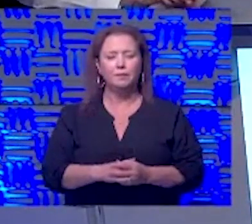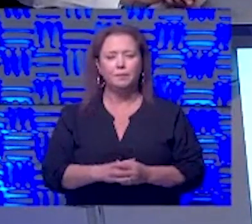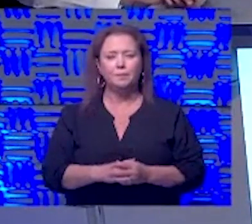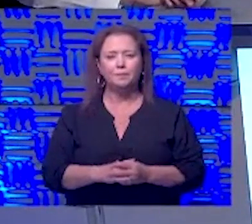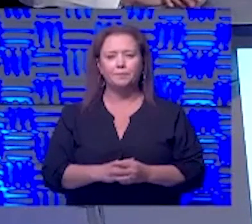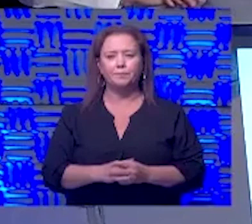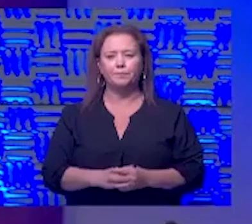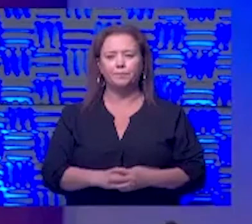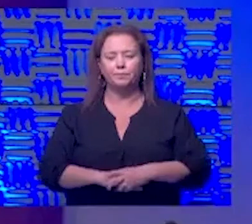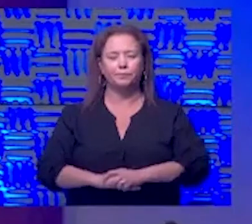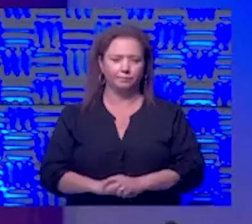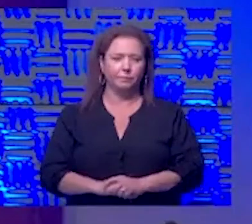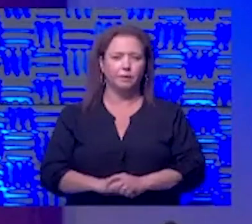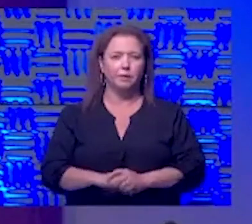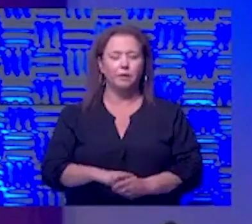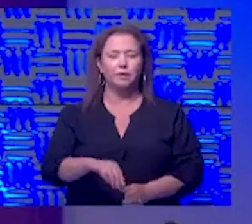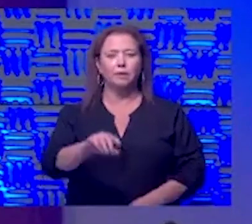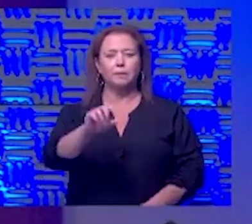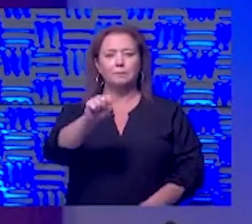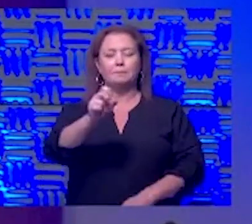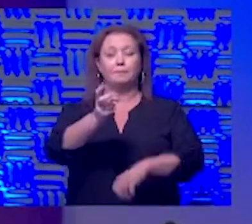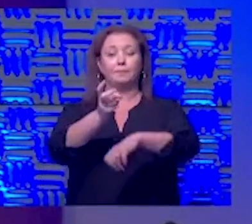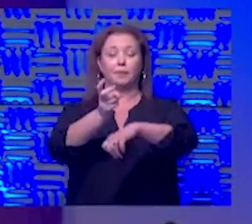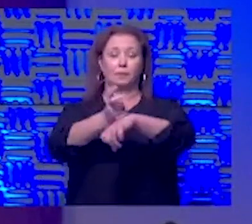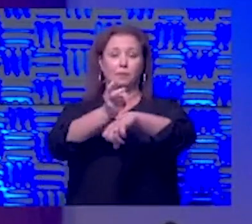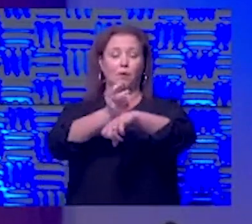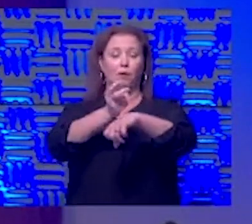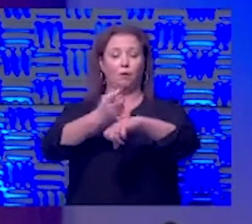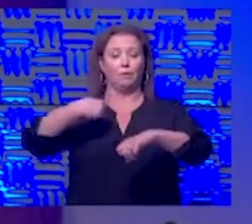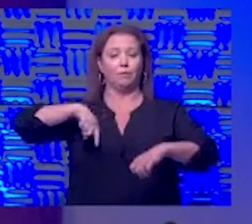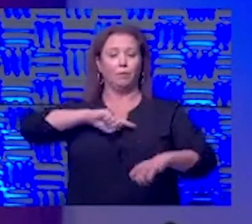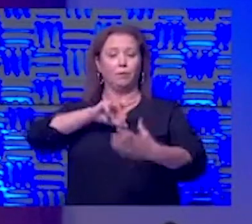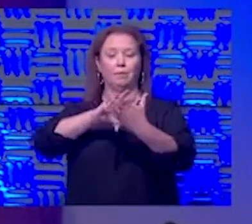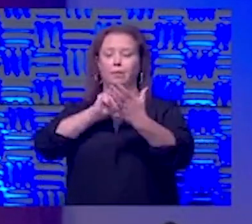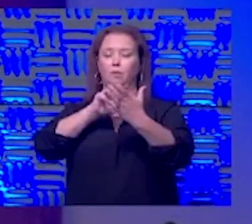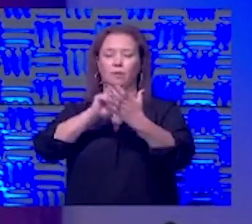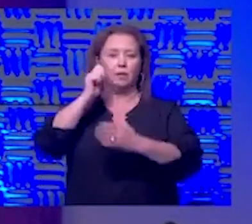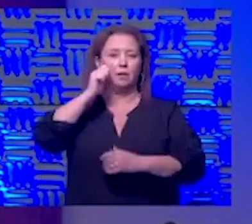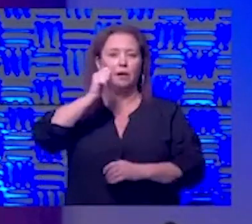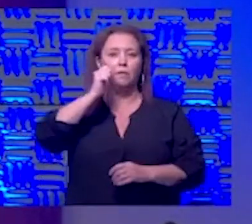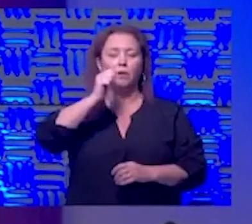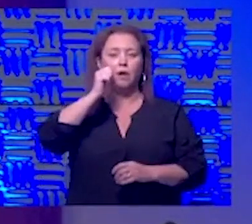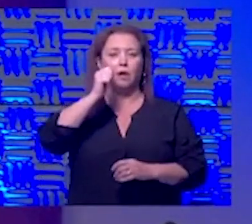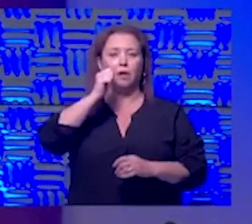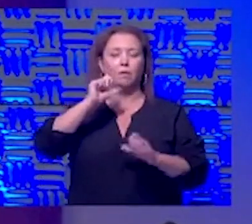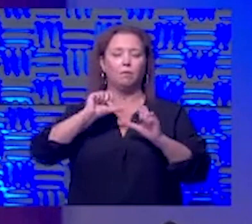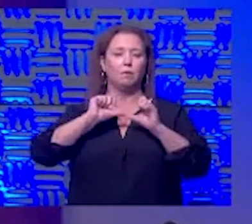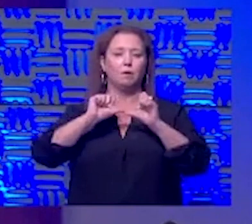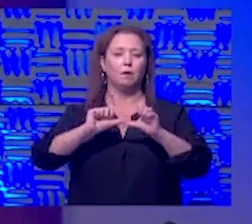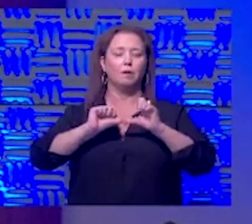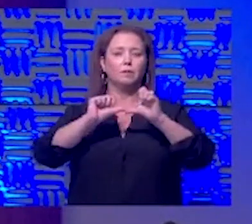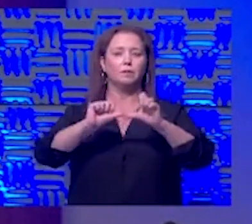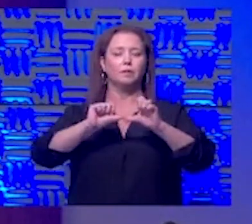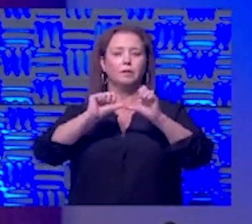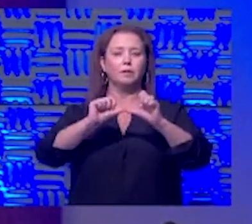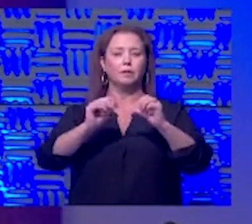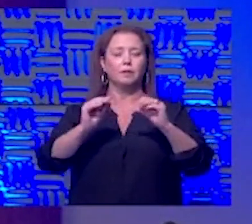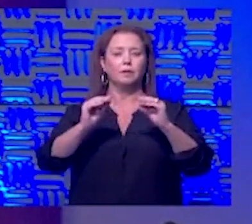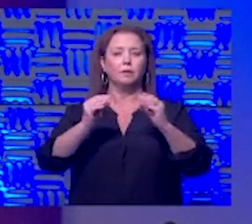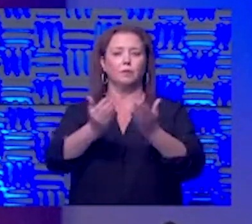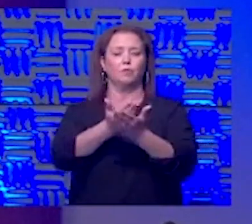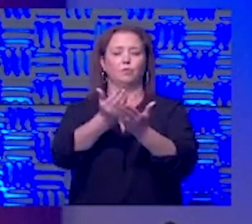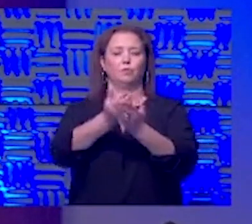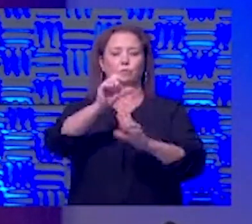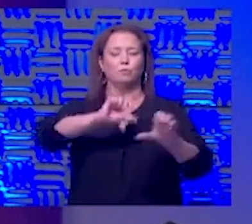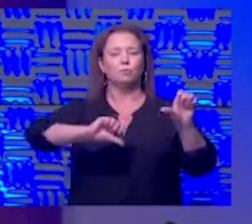It's tough, and as you all know, we've all been learning new things every day, and we're constantly, getting new